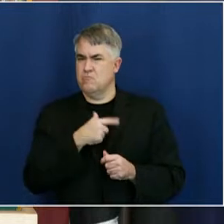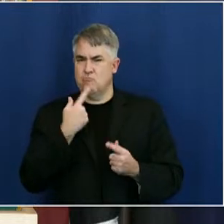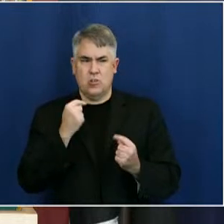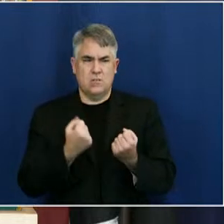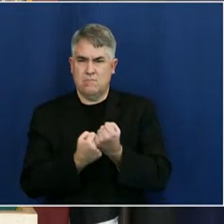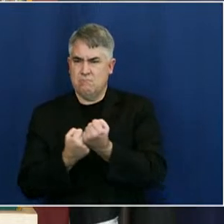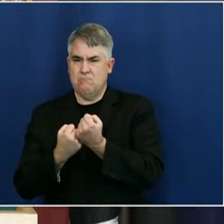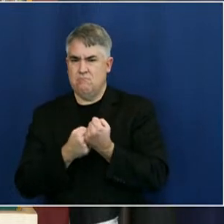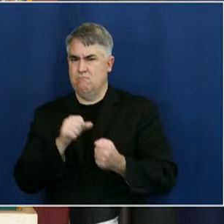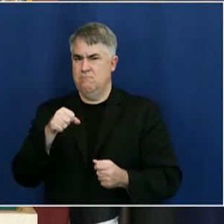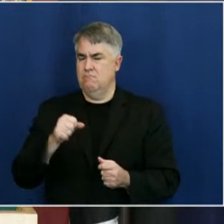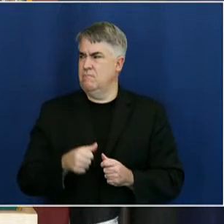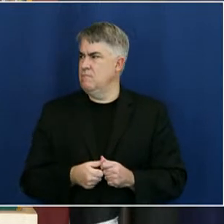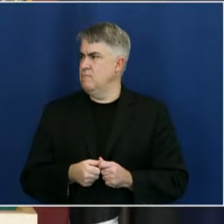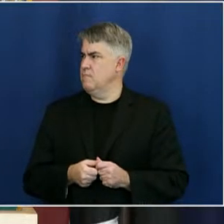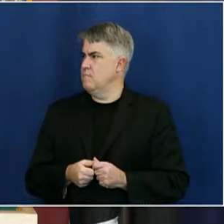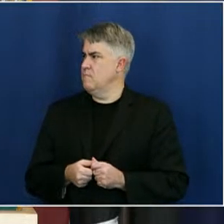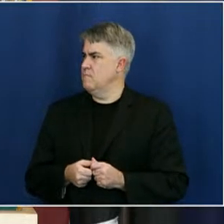dependent upon the supply.